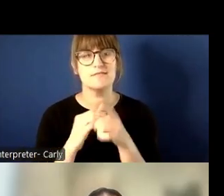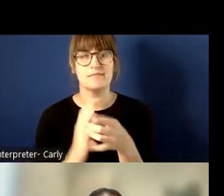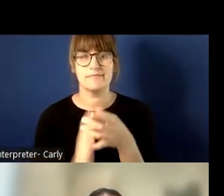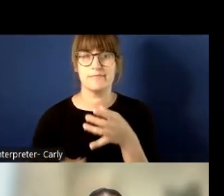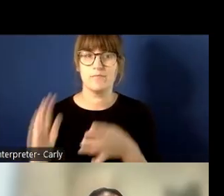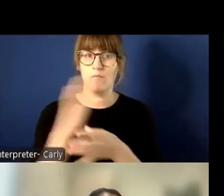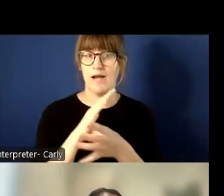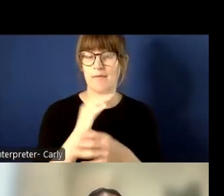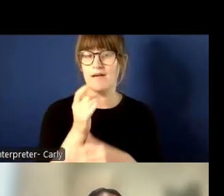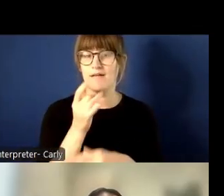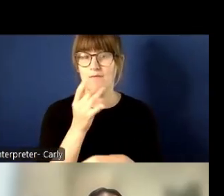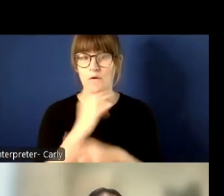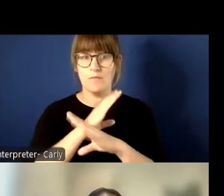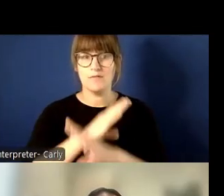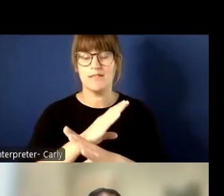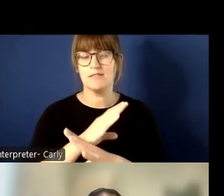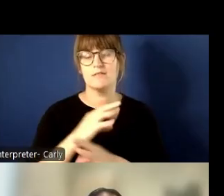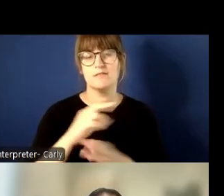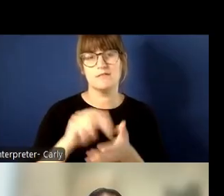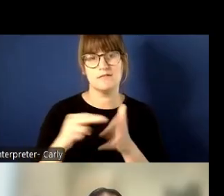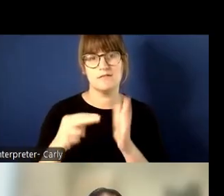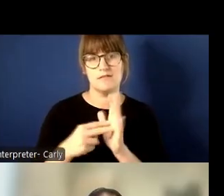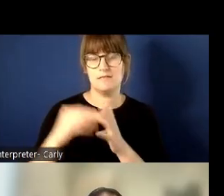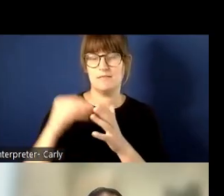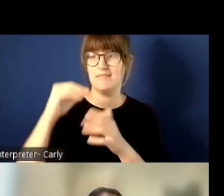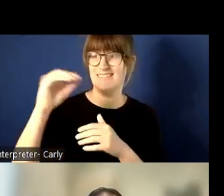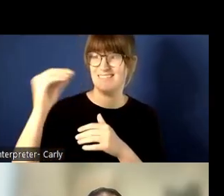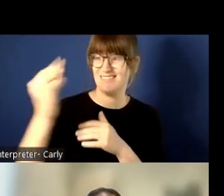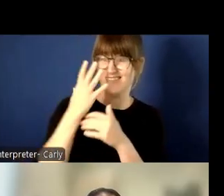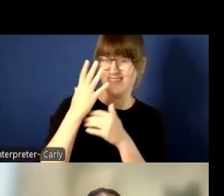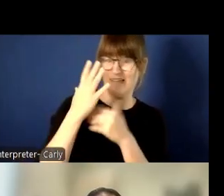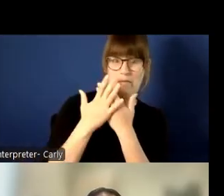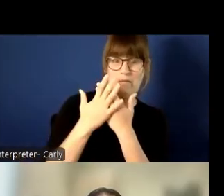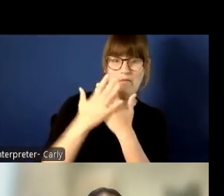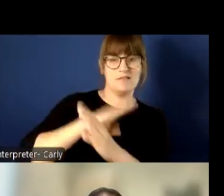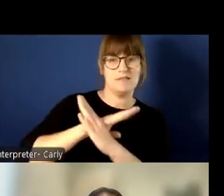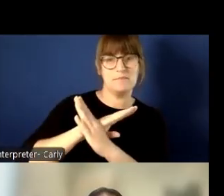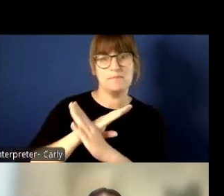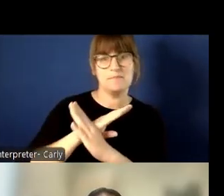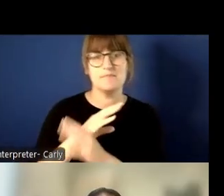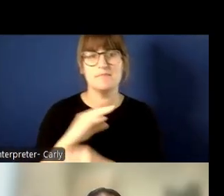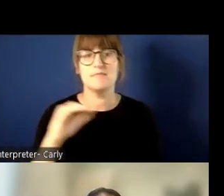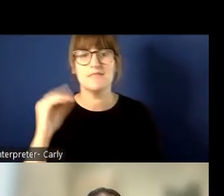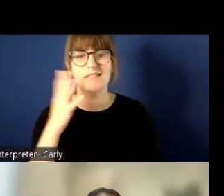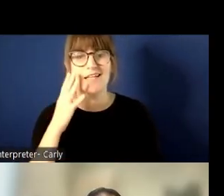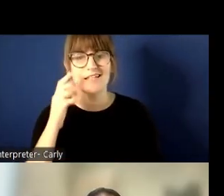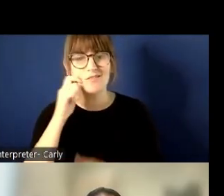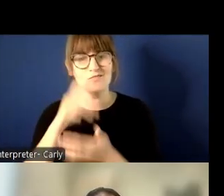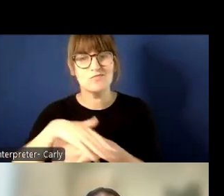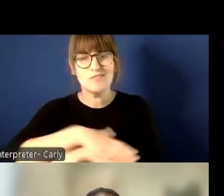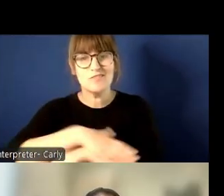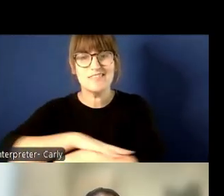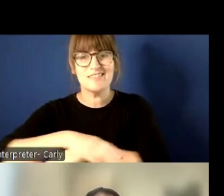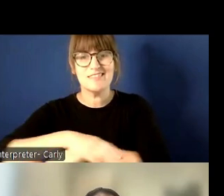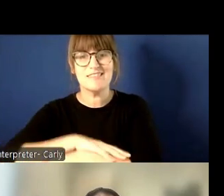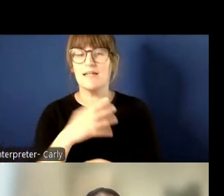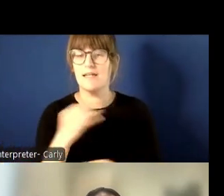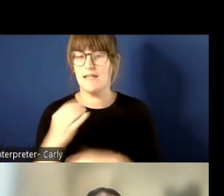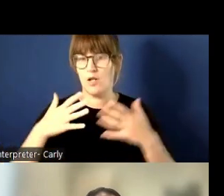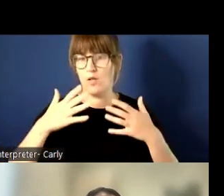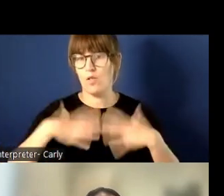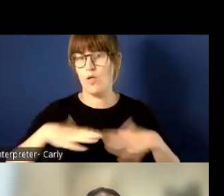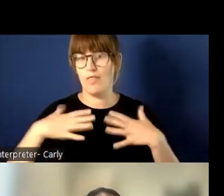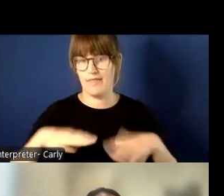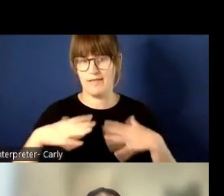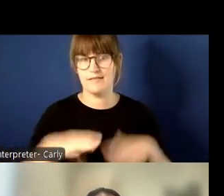photoprotection is basically preventing yourself from getting that sun exposure in the first place. So that's going to be your sunscreen and your photoprotective clothing.